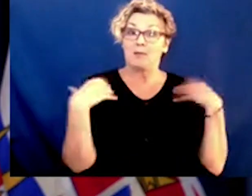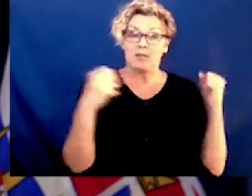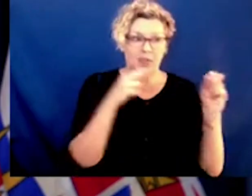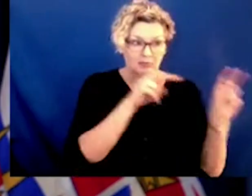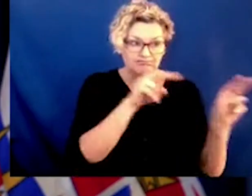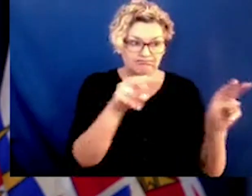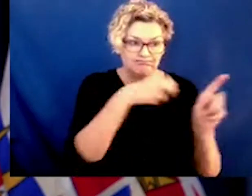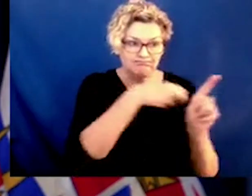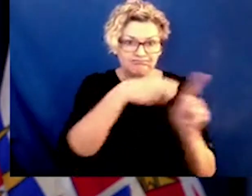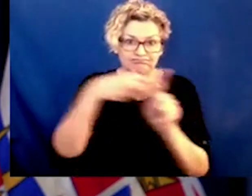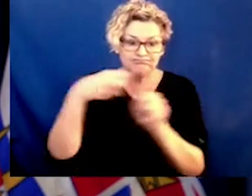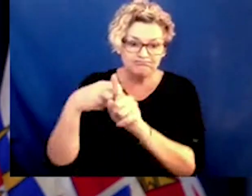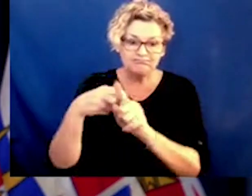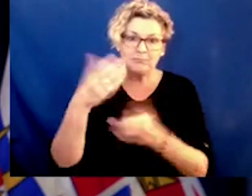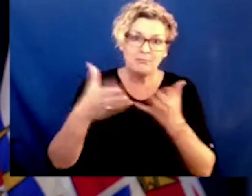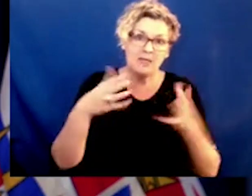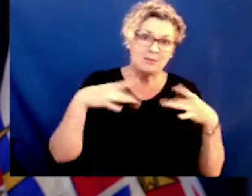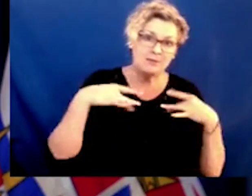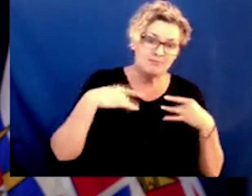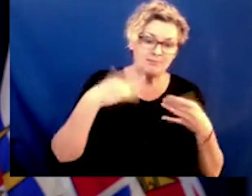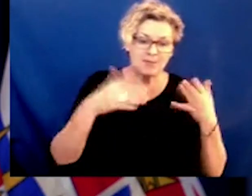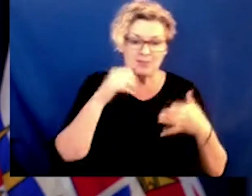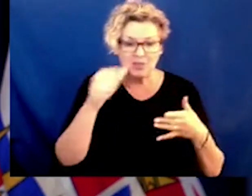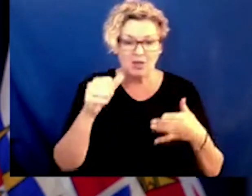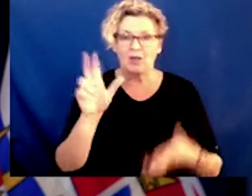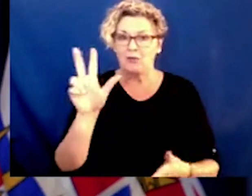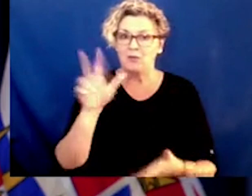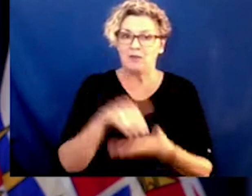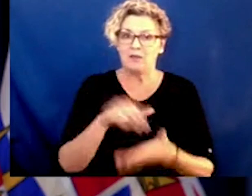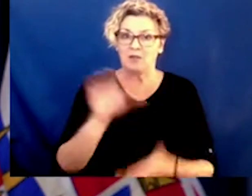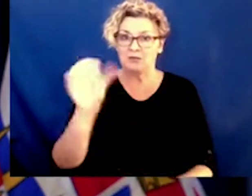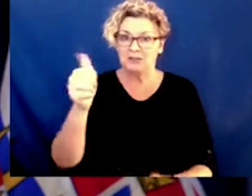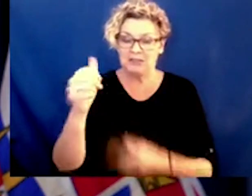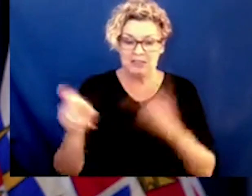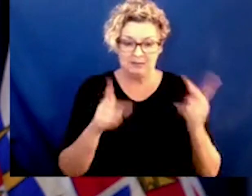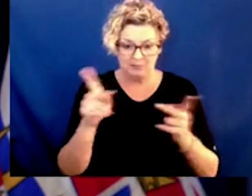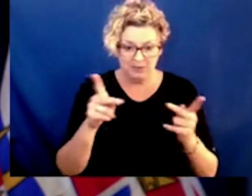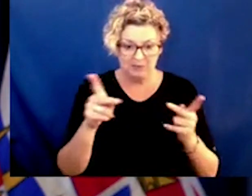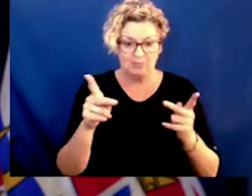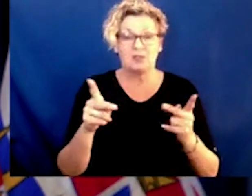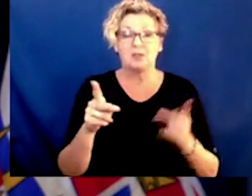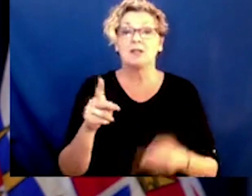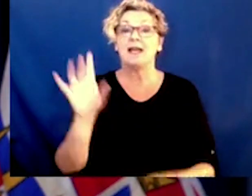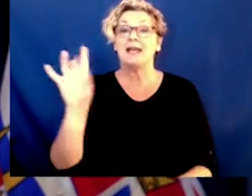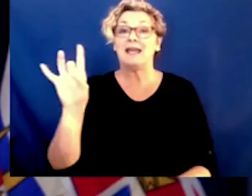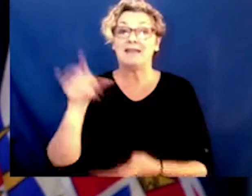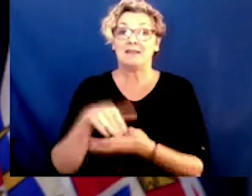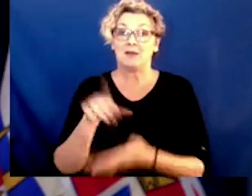whom 66 are hospitalized, 16 of whom are in critical care or ICU.